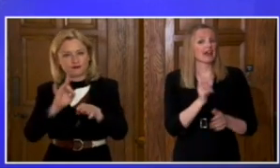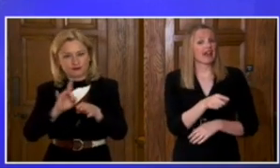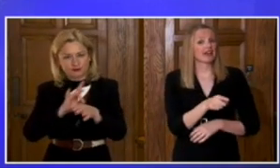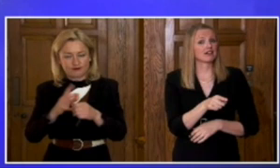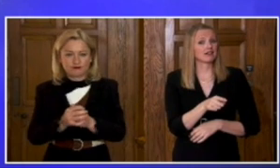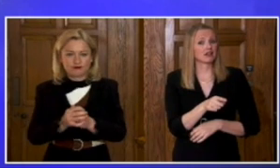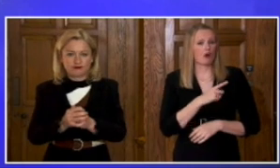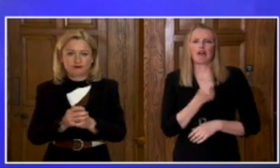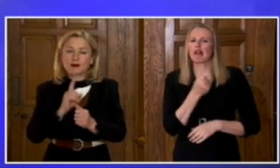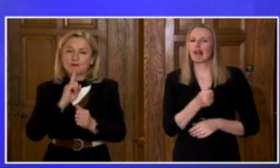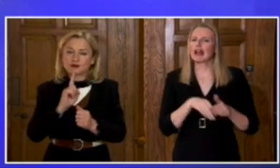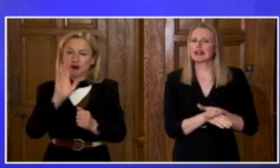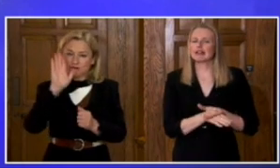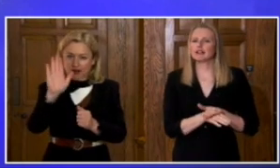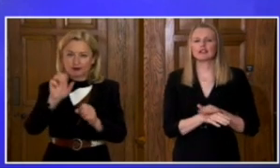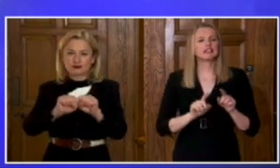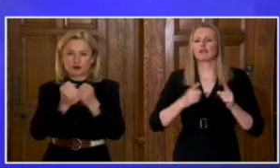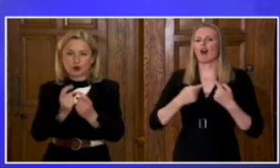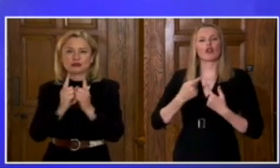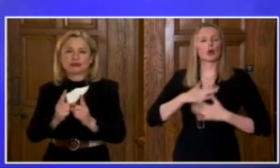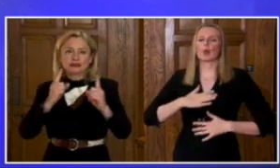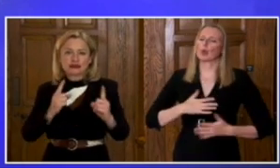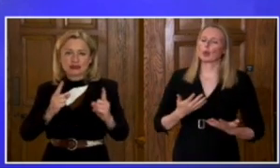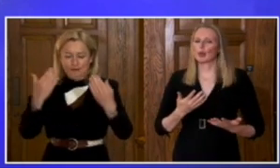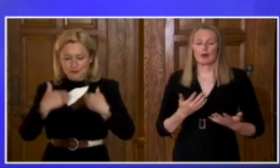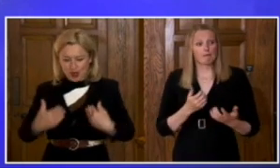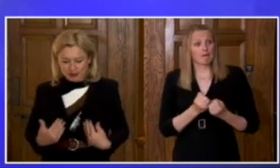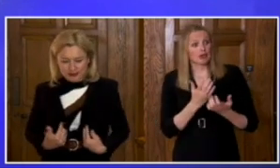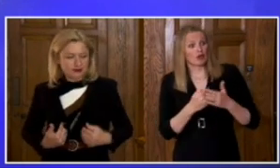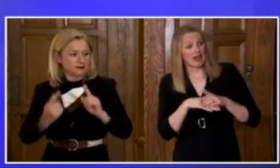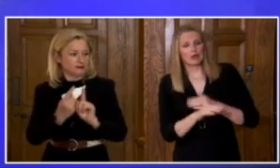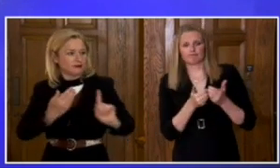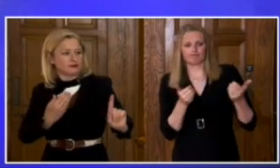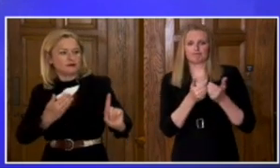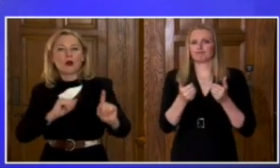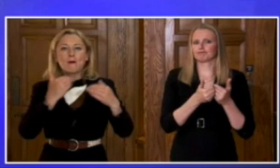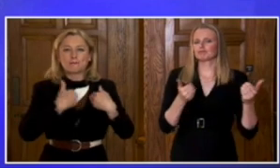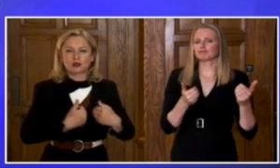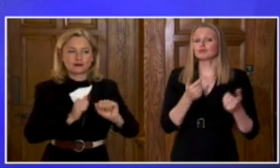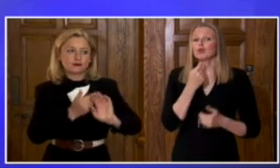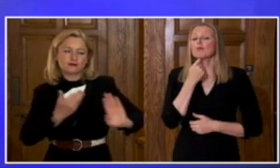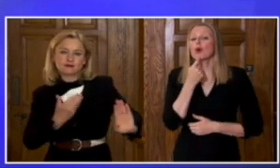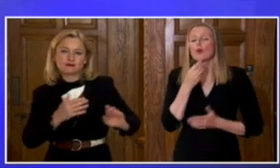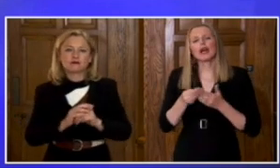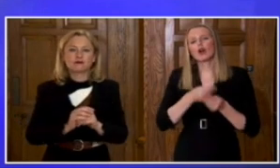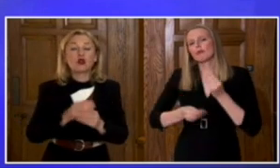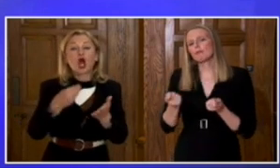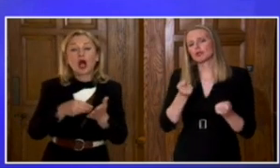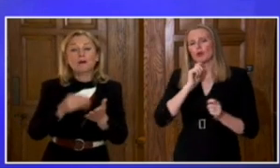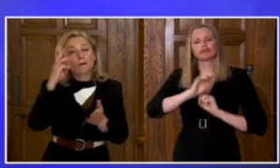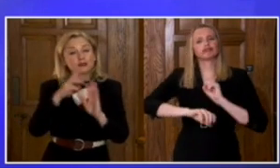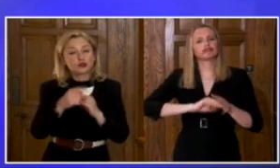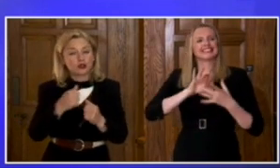Physical distancing, however, will remain essential. The Economy Minister will provide further detail tomorrow on the preparations that